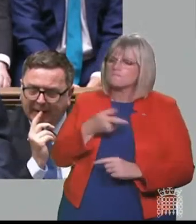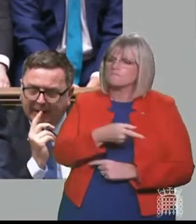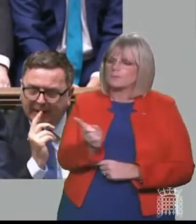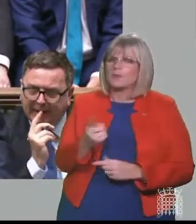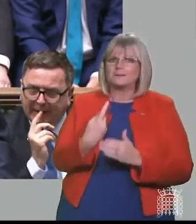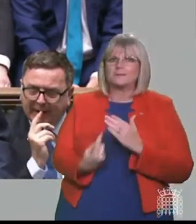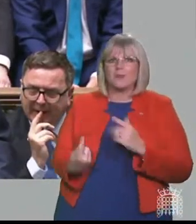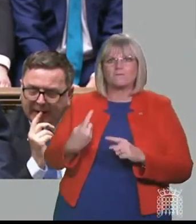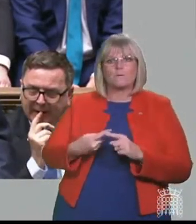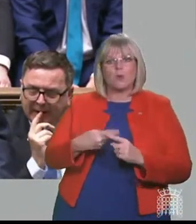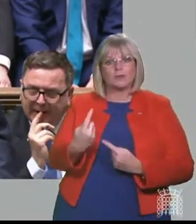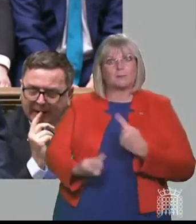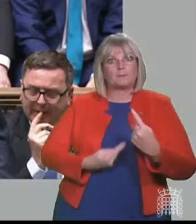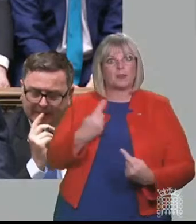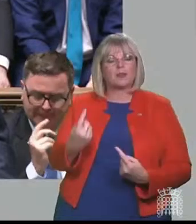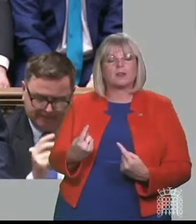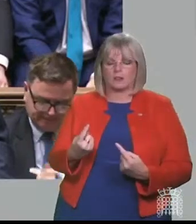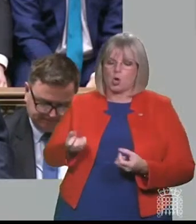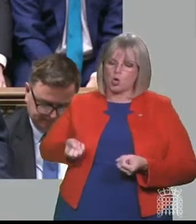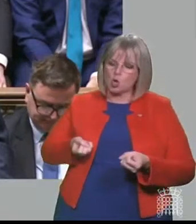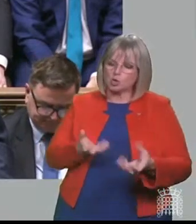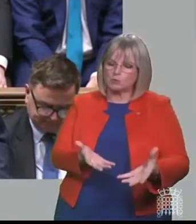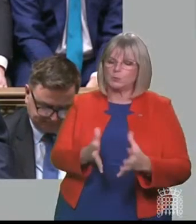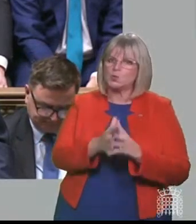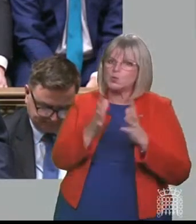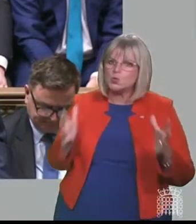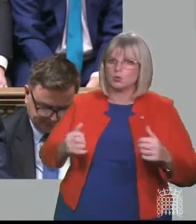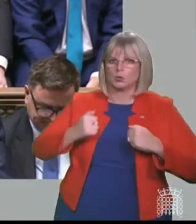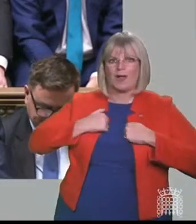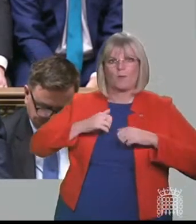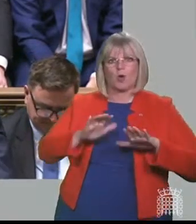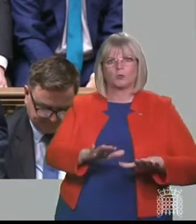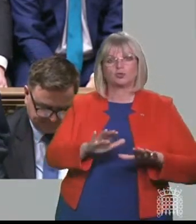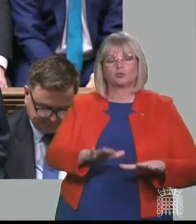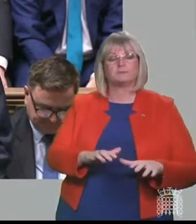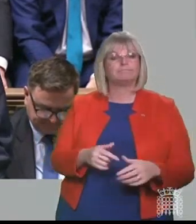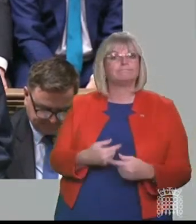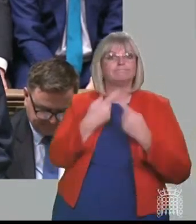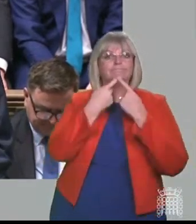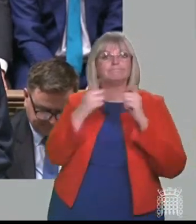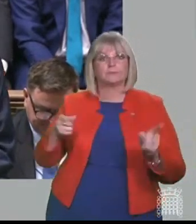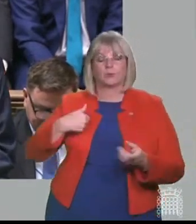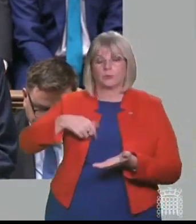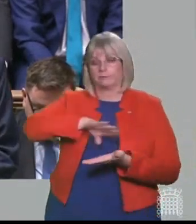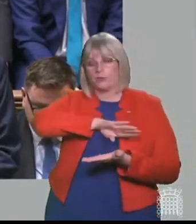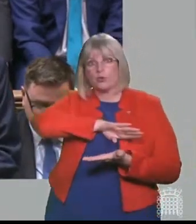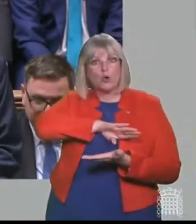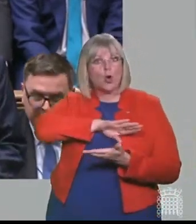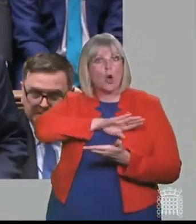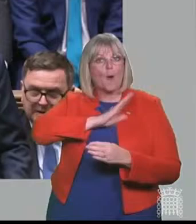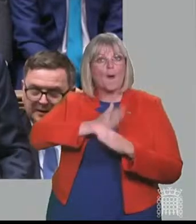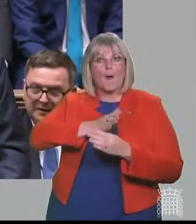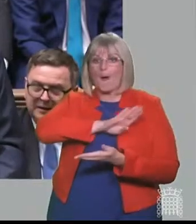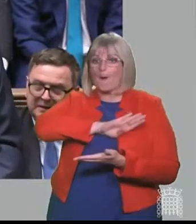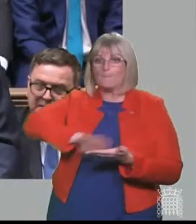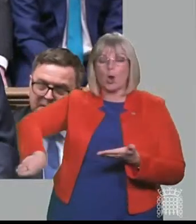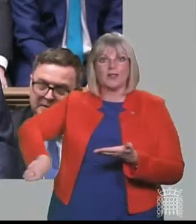people to our country, I can announce that we are abolishing Class 2 national insurance